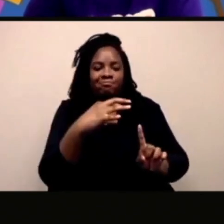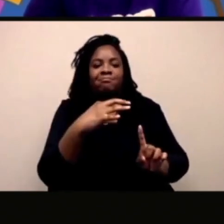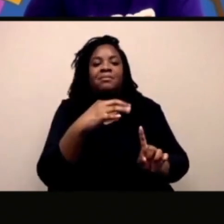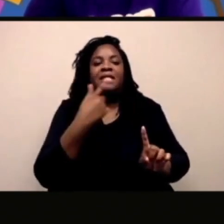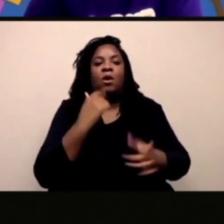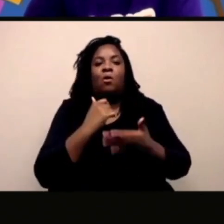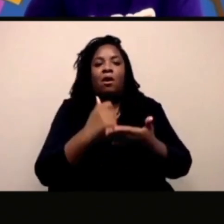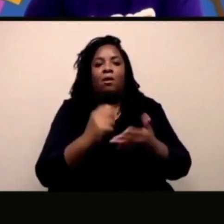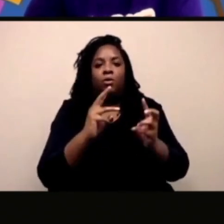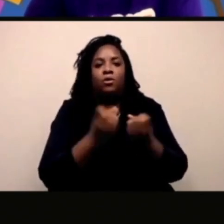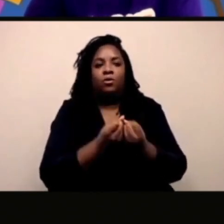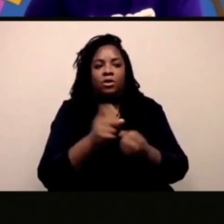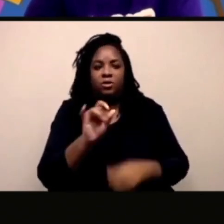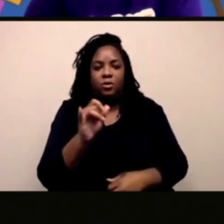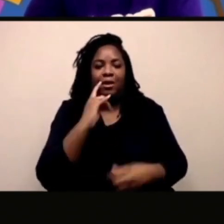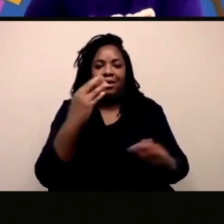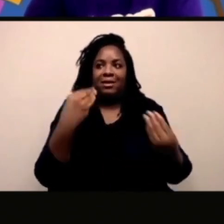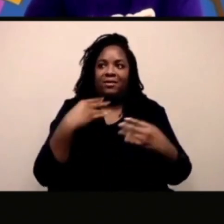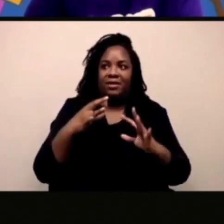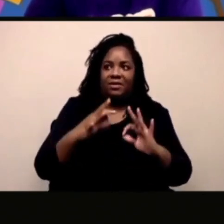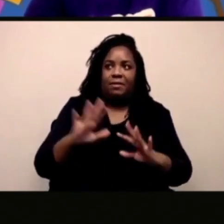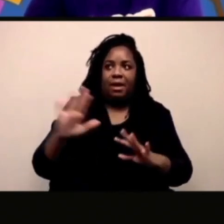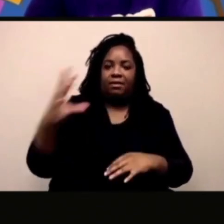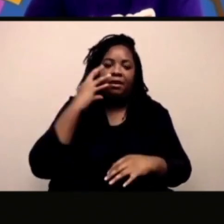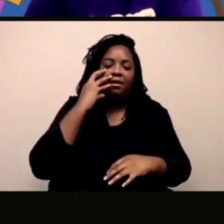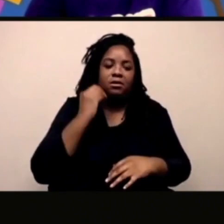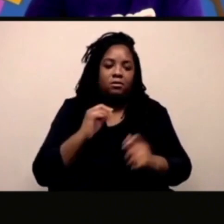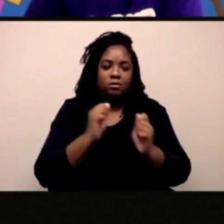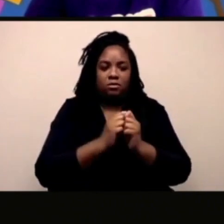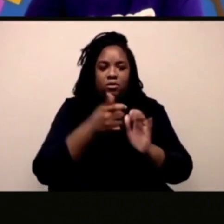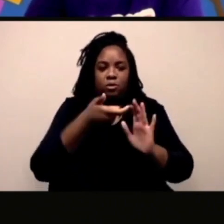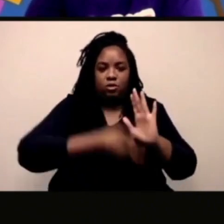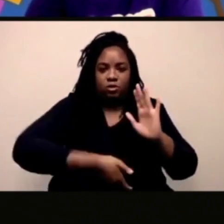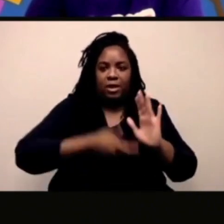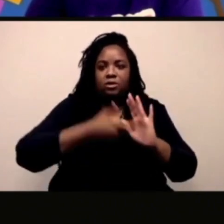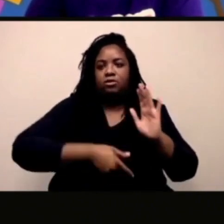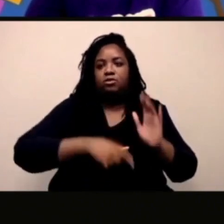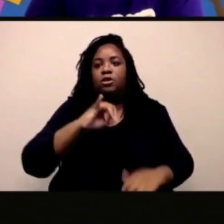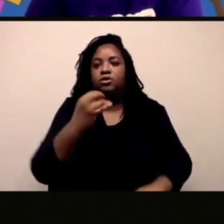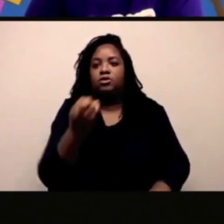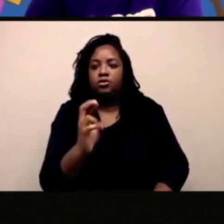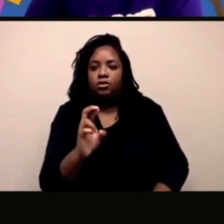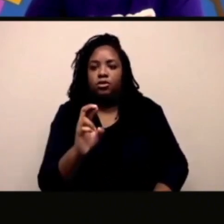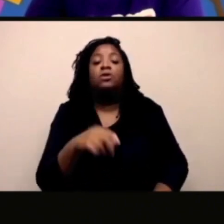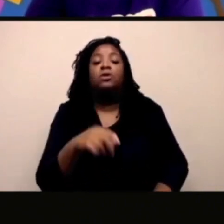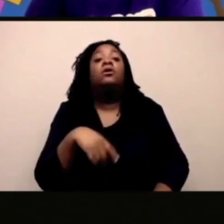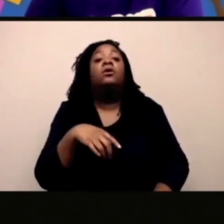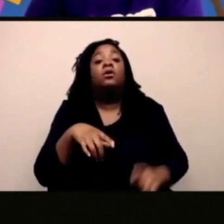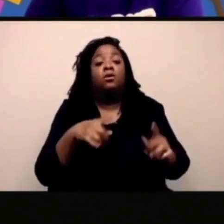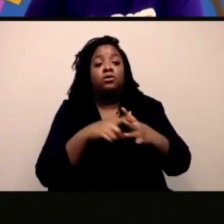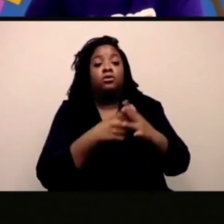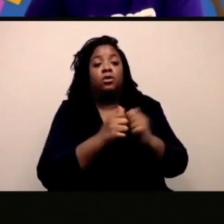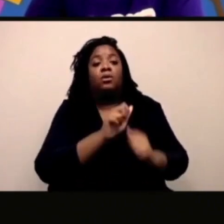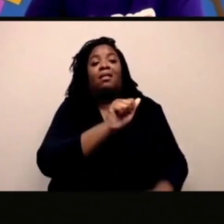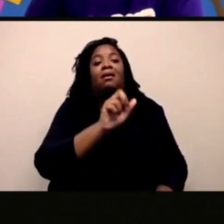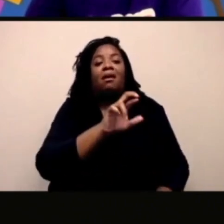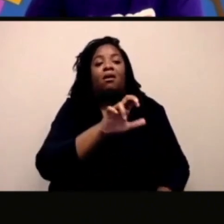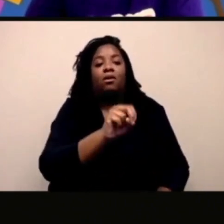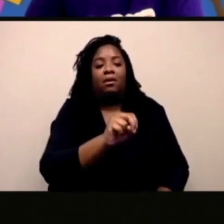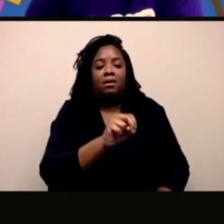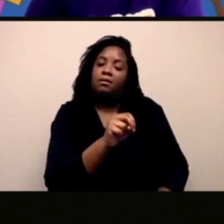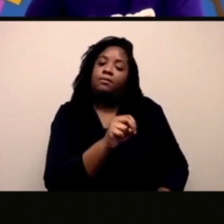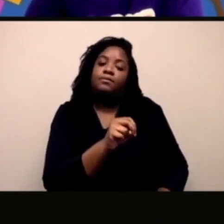workshop today and give their feedback and their own experiences working with Scratch and Scratch Junior. And so we're going to start off with Aaron, if you'd like to start off.